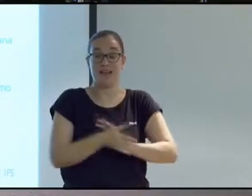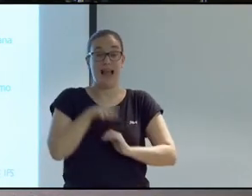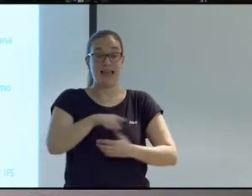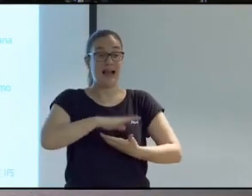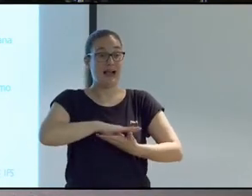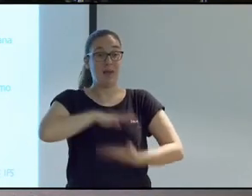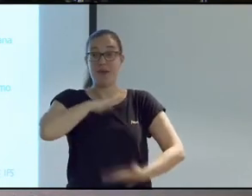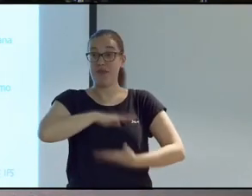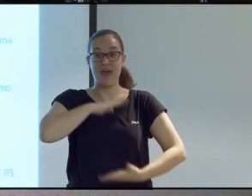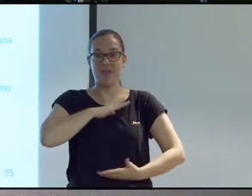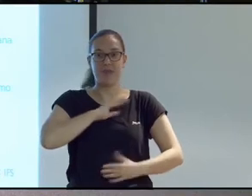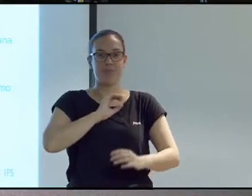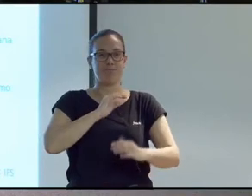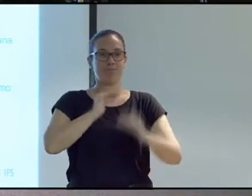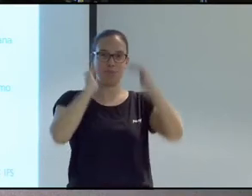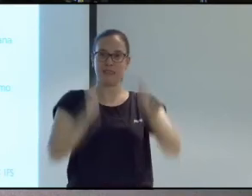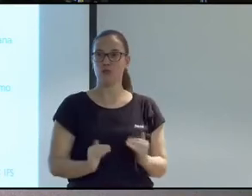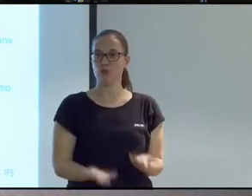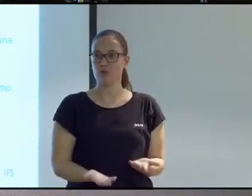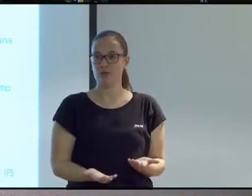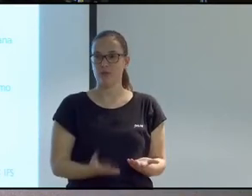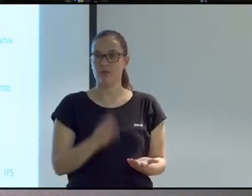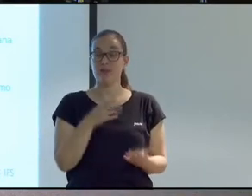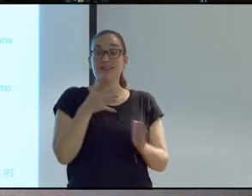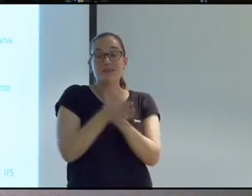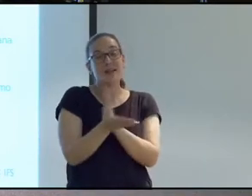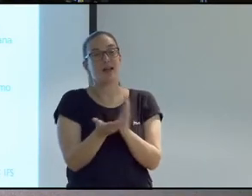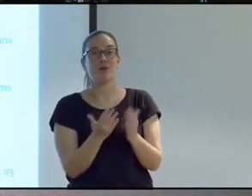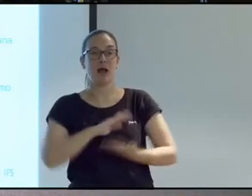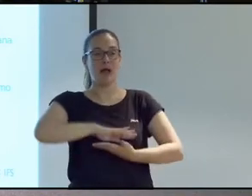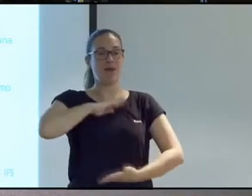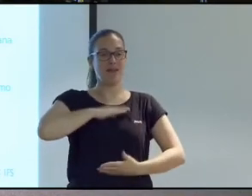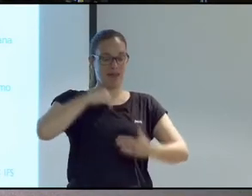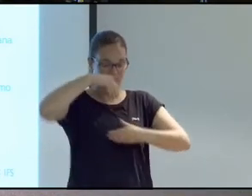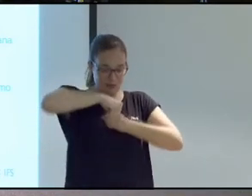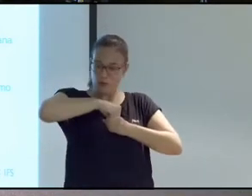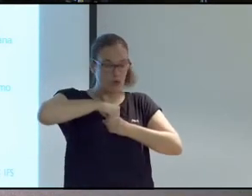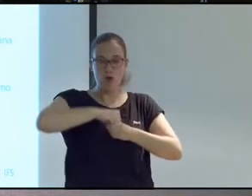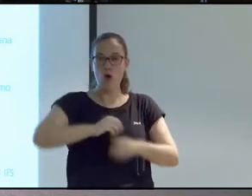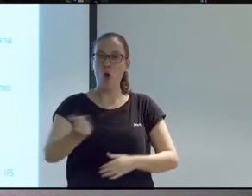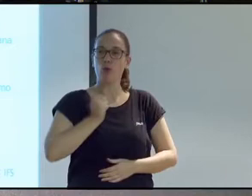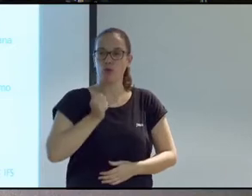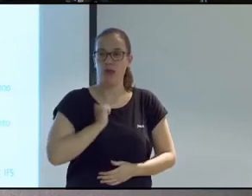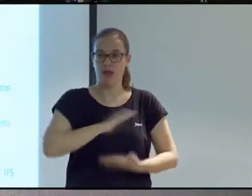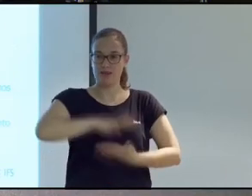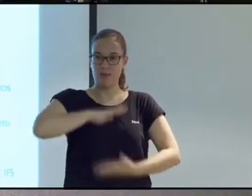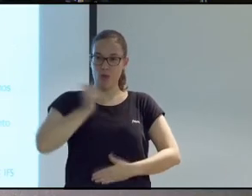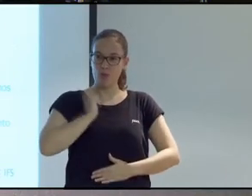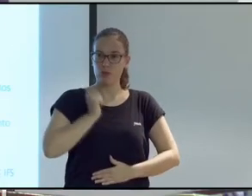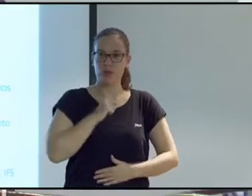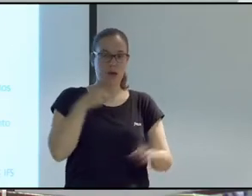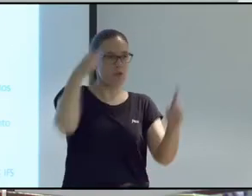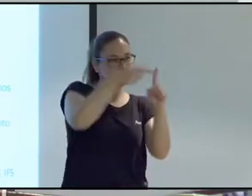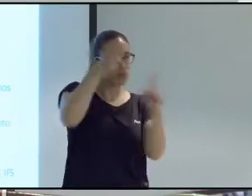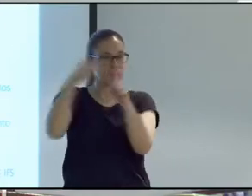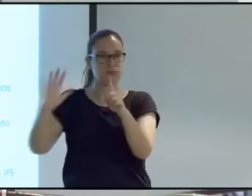do. So my capacity is limited. So in other words, we're talking about the opportunities that people have